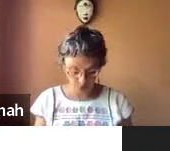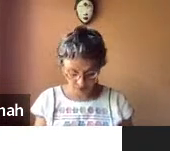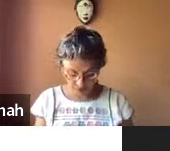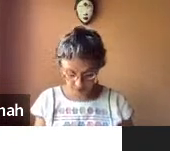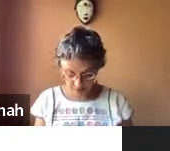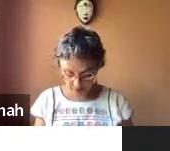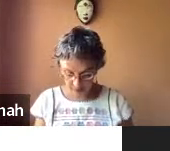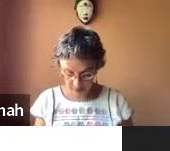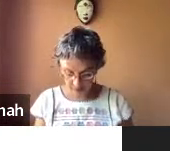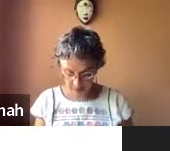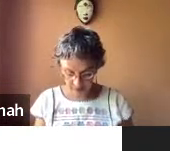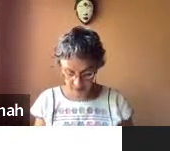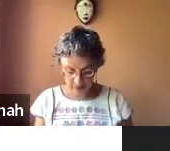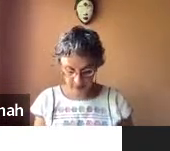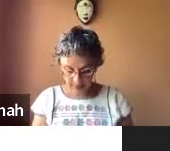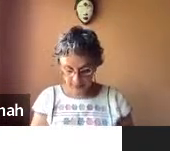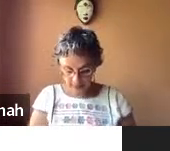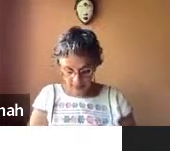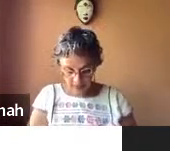in the world.